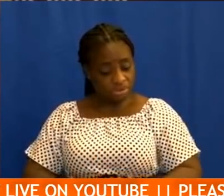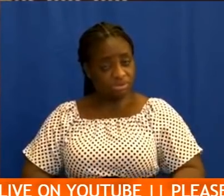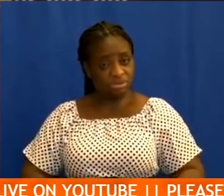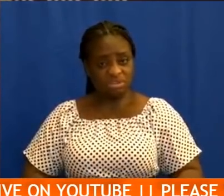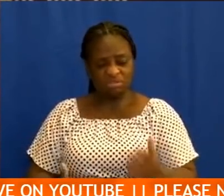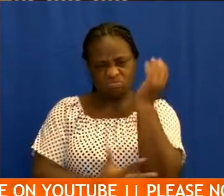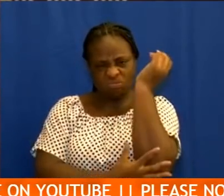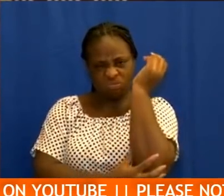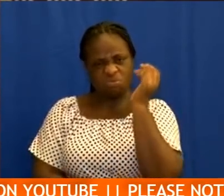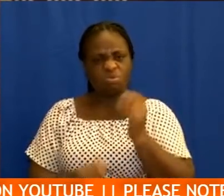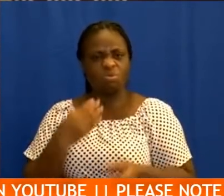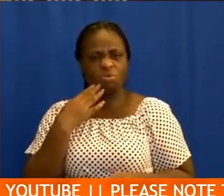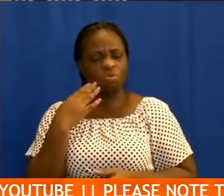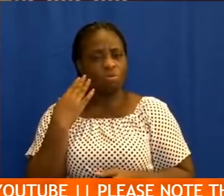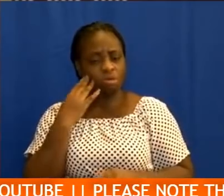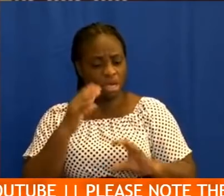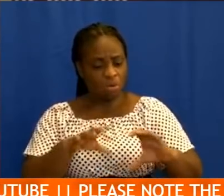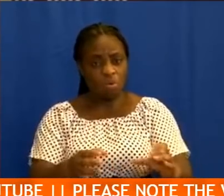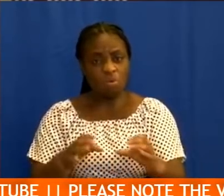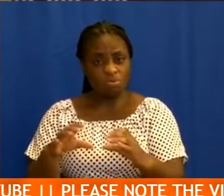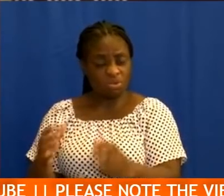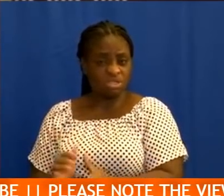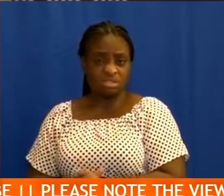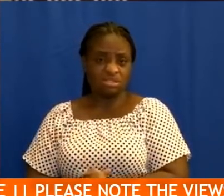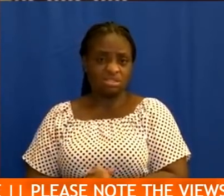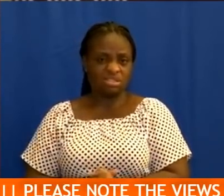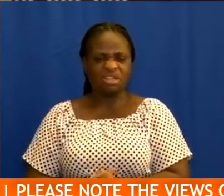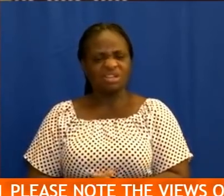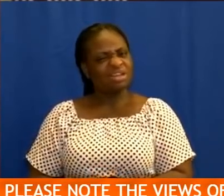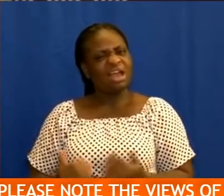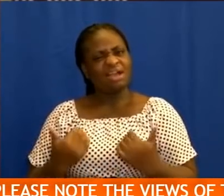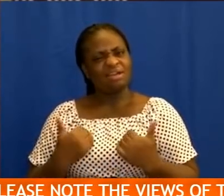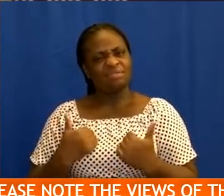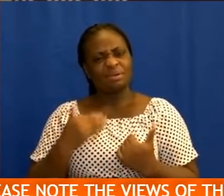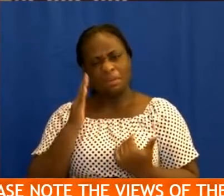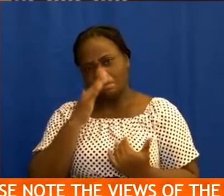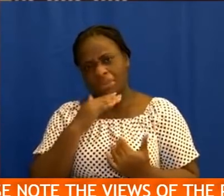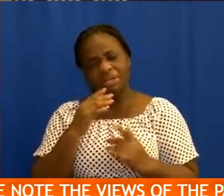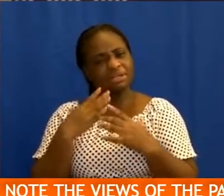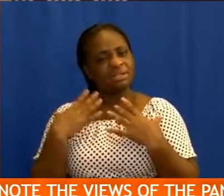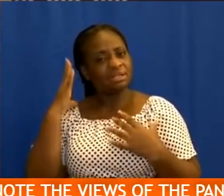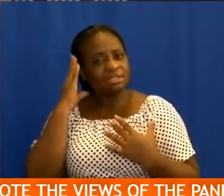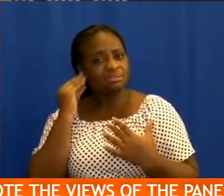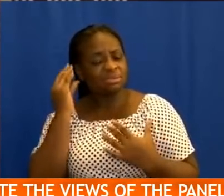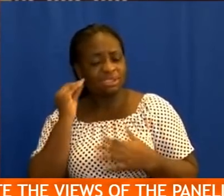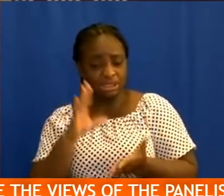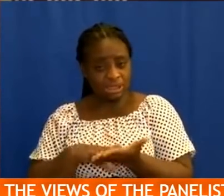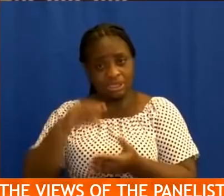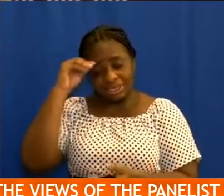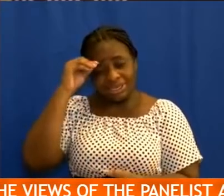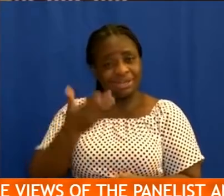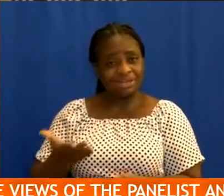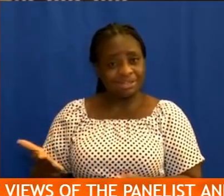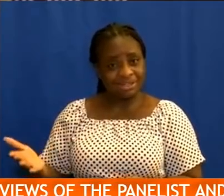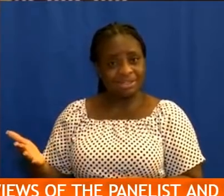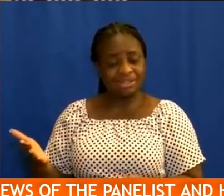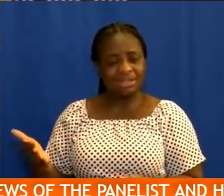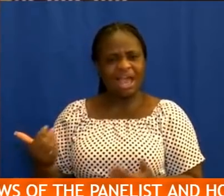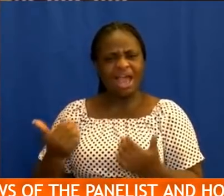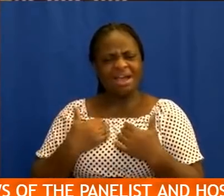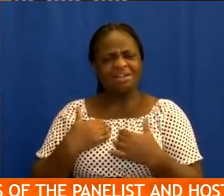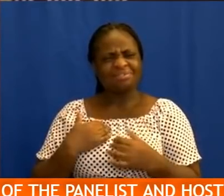with children from poorer homes and communities being worst hit. This learning crisis